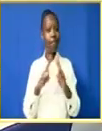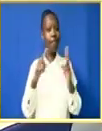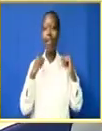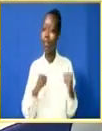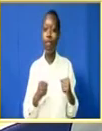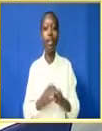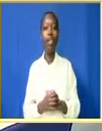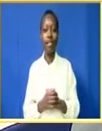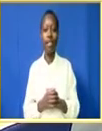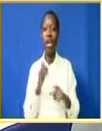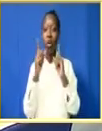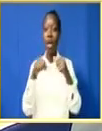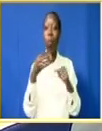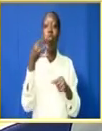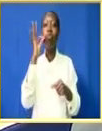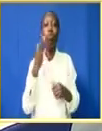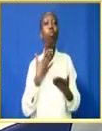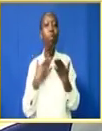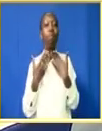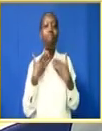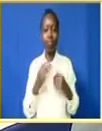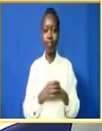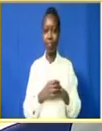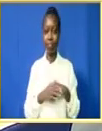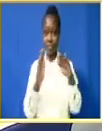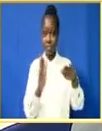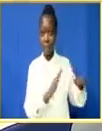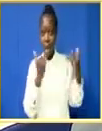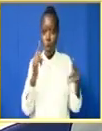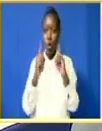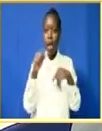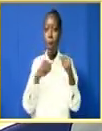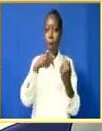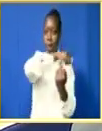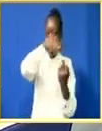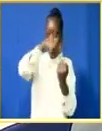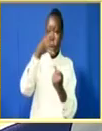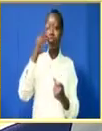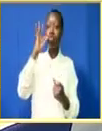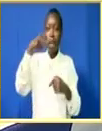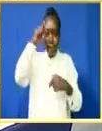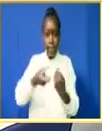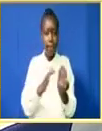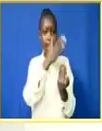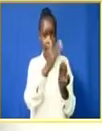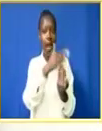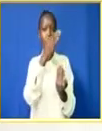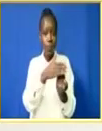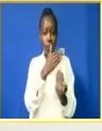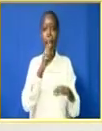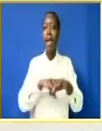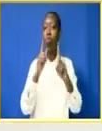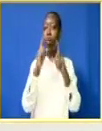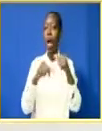Hey, okay. So we are talking about the climbing fruit trees. Yes. So they have to be trained. Okay. And when you talk